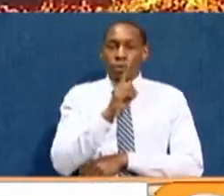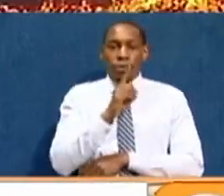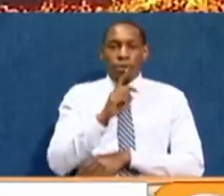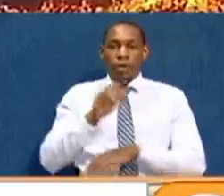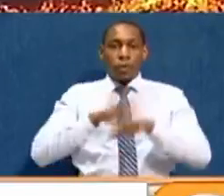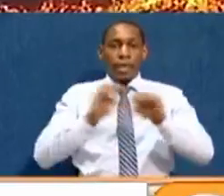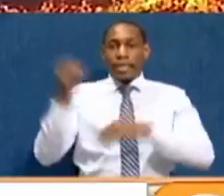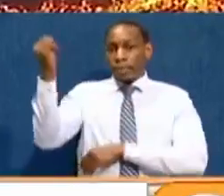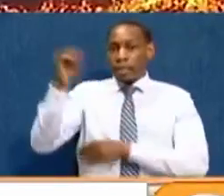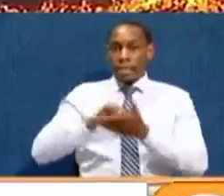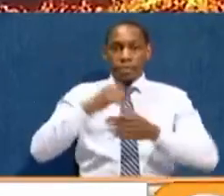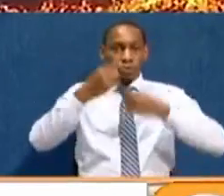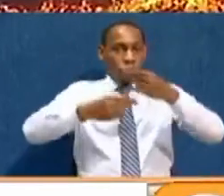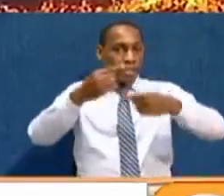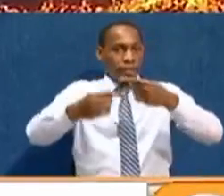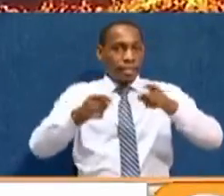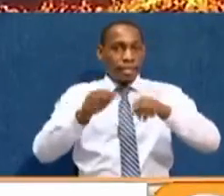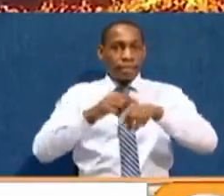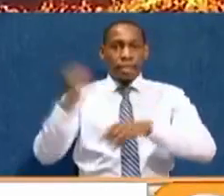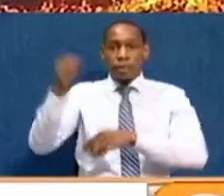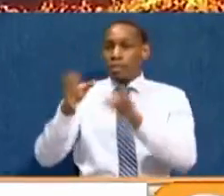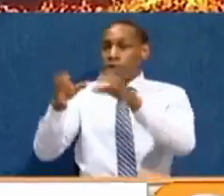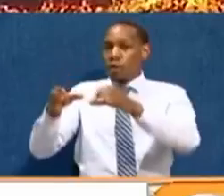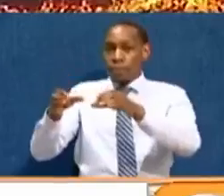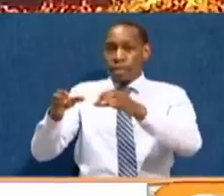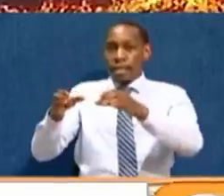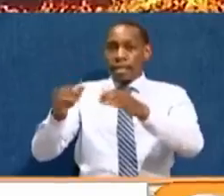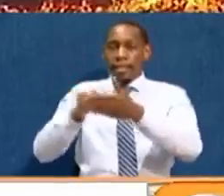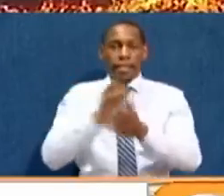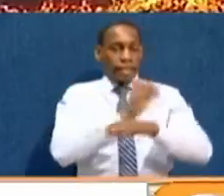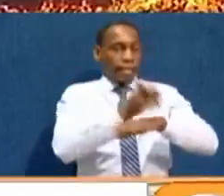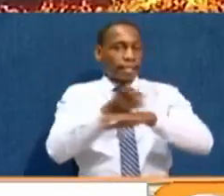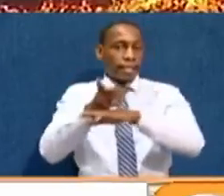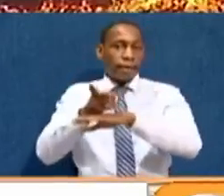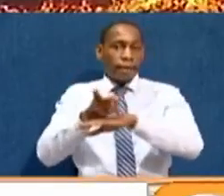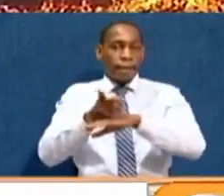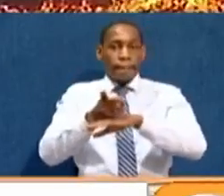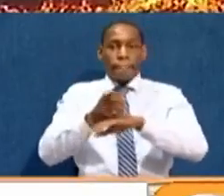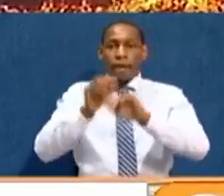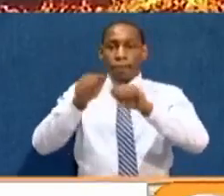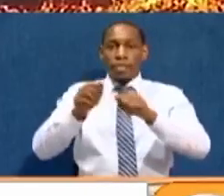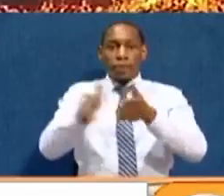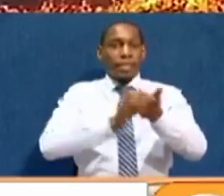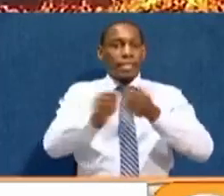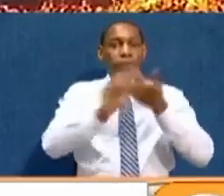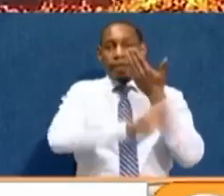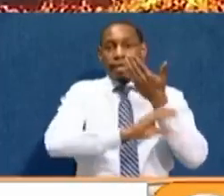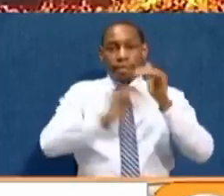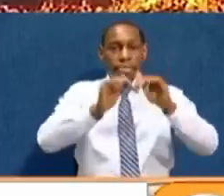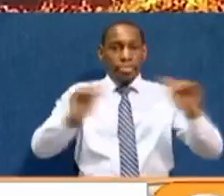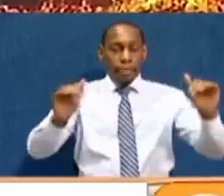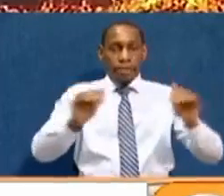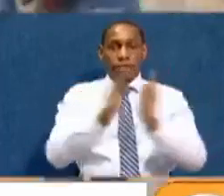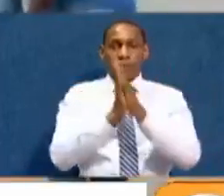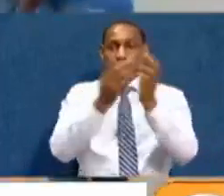disruptive politics being propagated by the political class that is threatening to tear this country apart. Take a